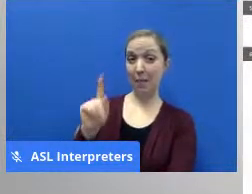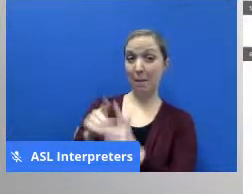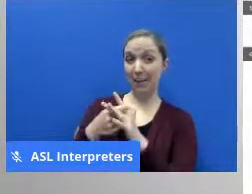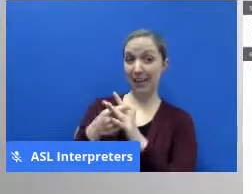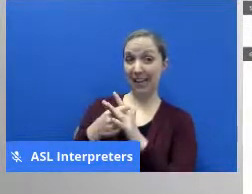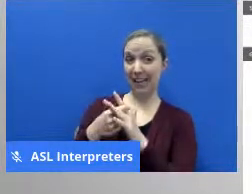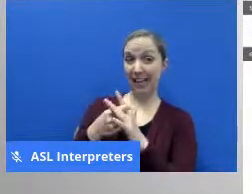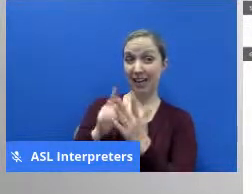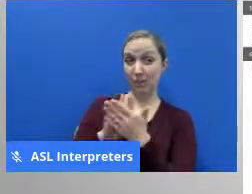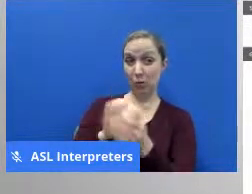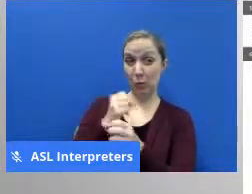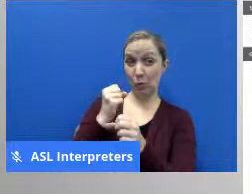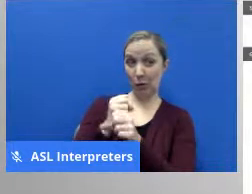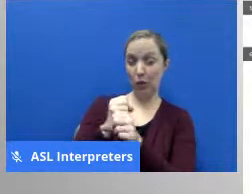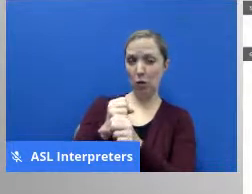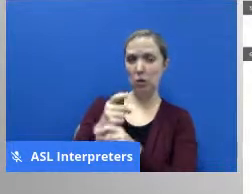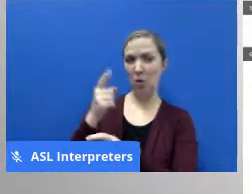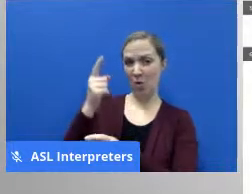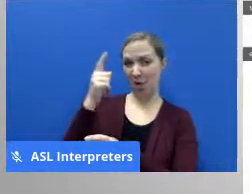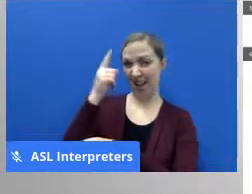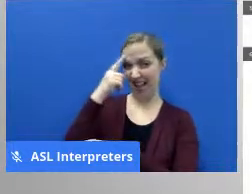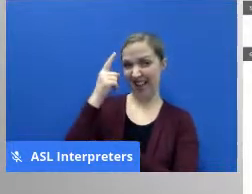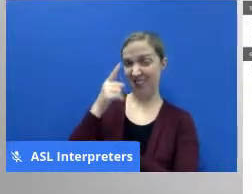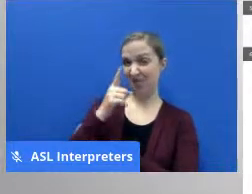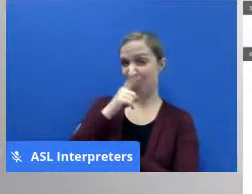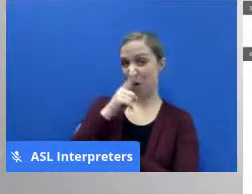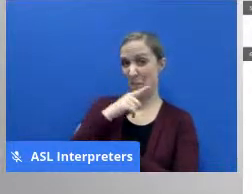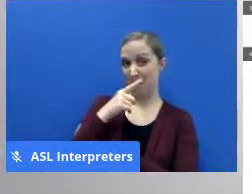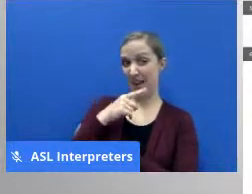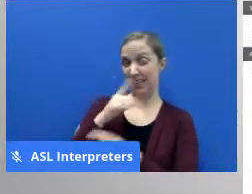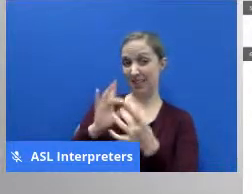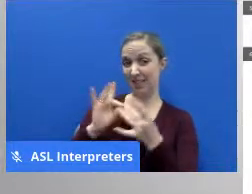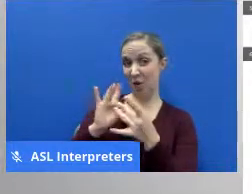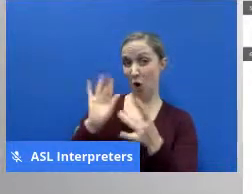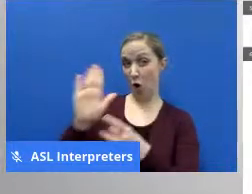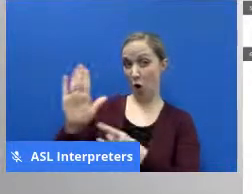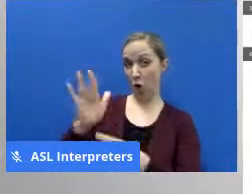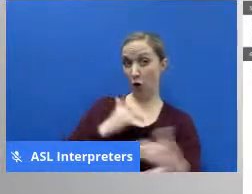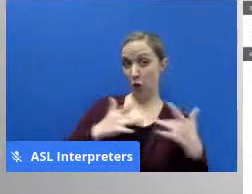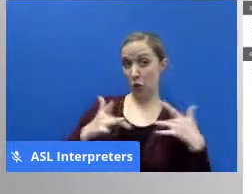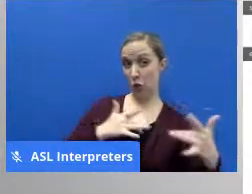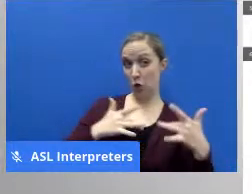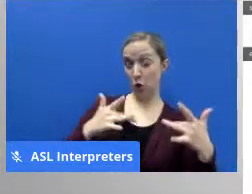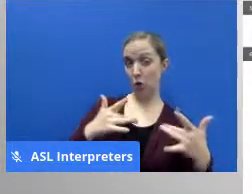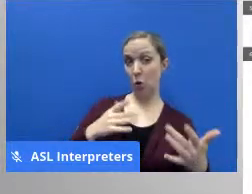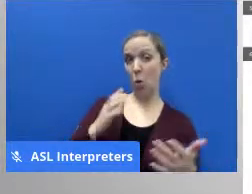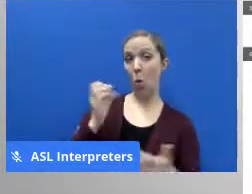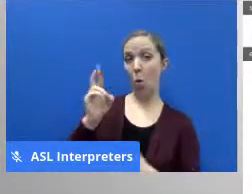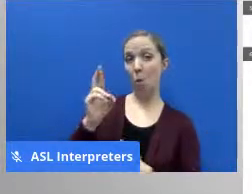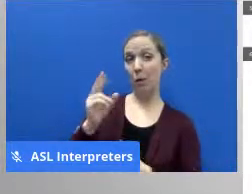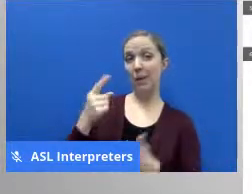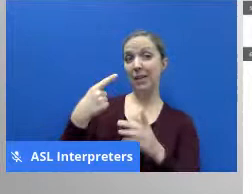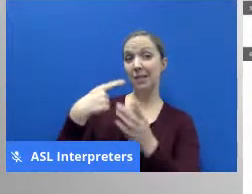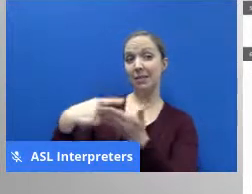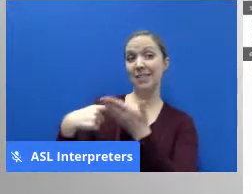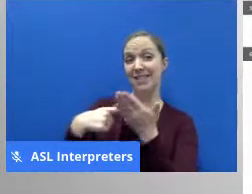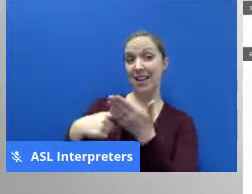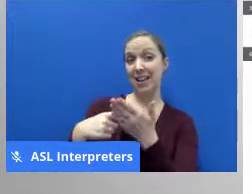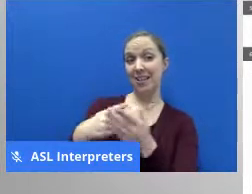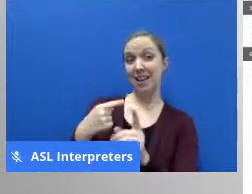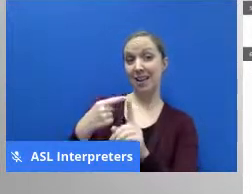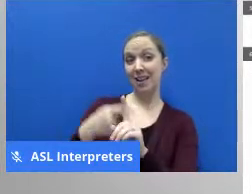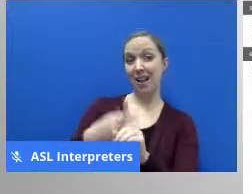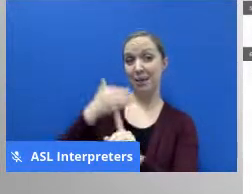the L&M policies. So would you like to address Ms. Davis's concern here, or we can perhaps discuss next month at the meeting when we move